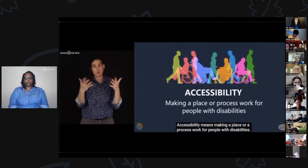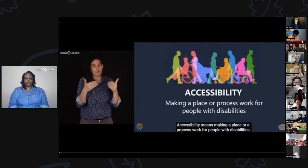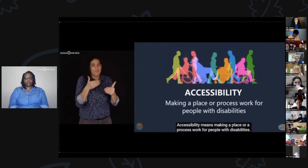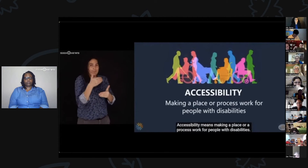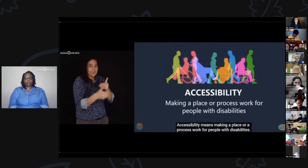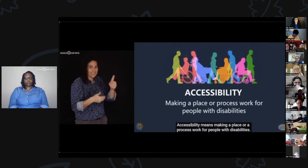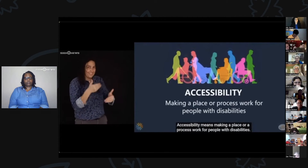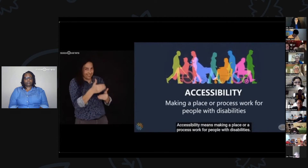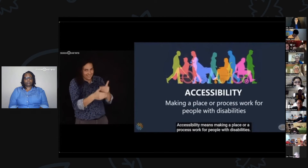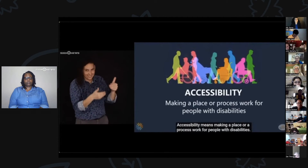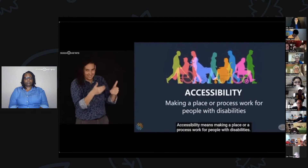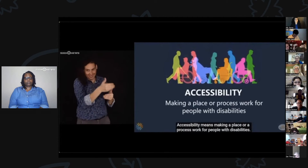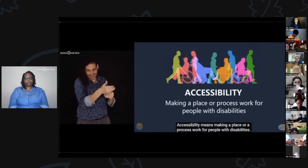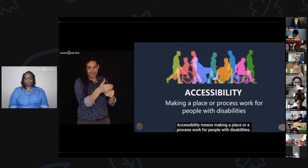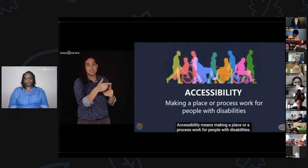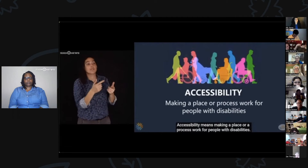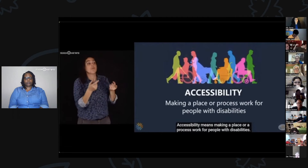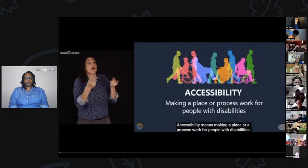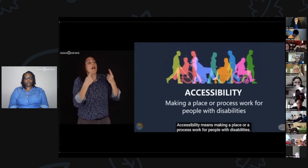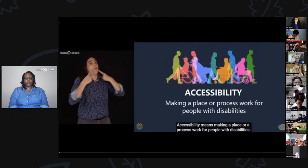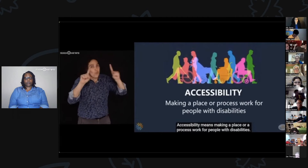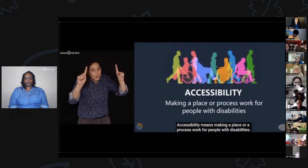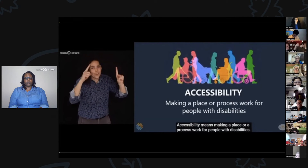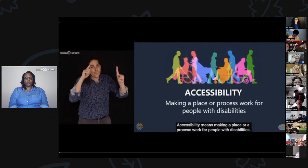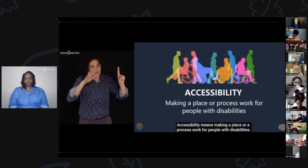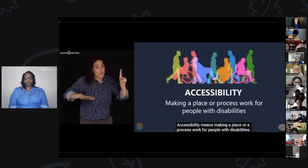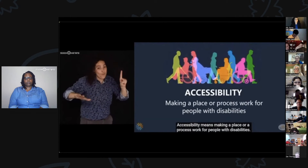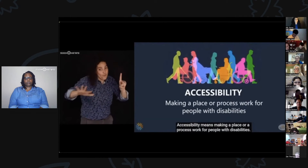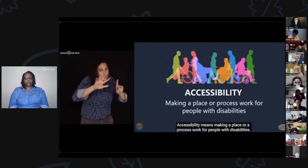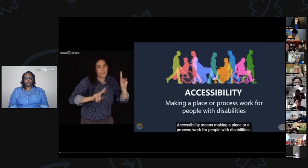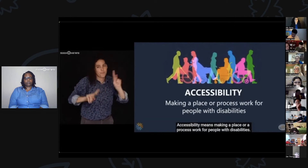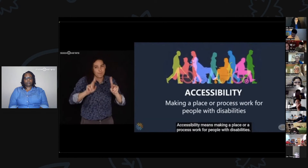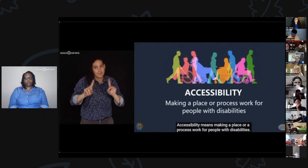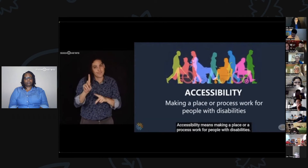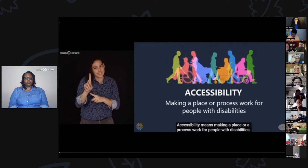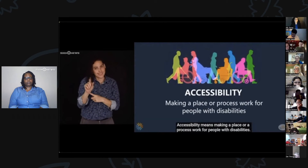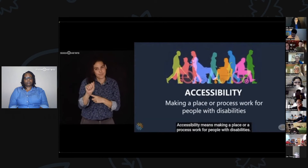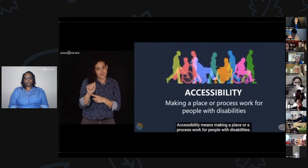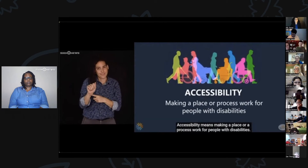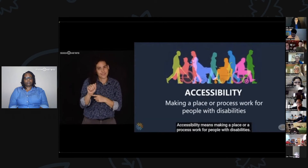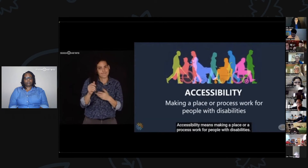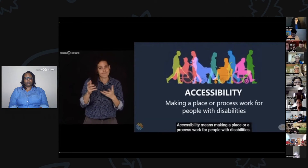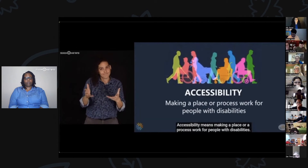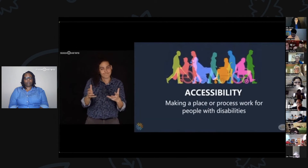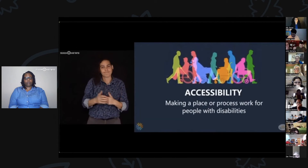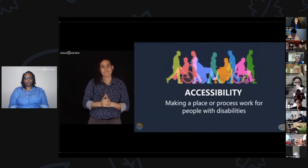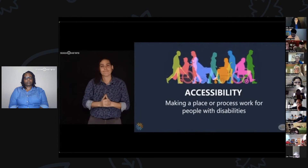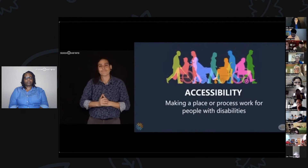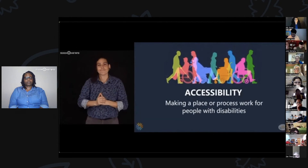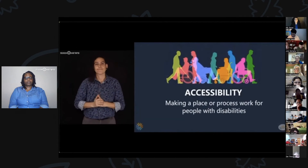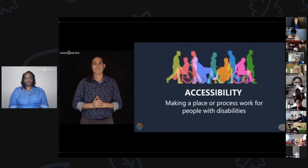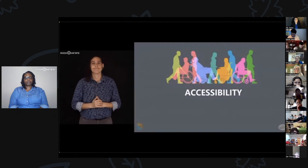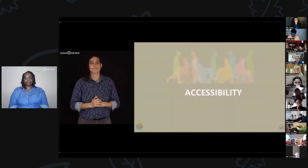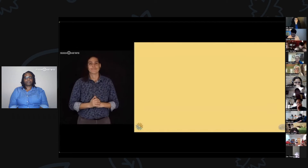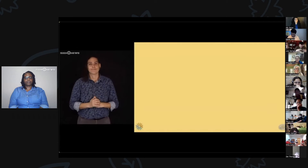place or a process work for people with disabilities.